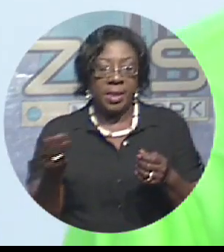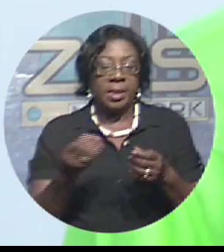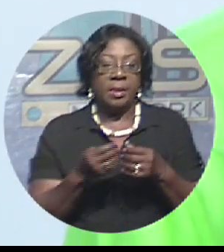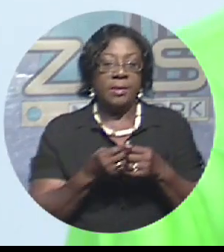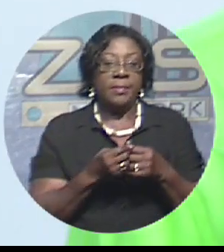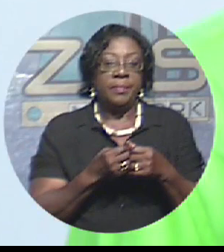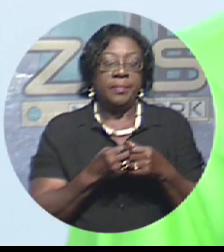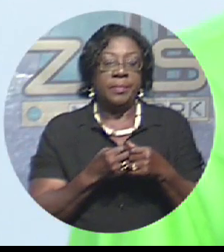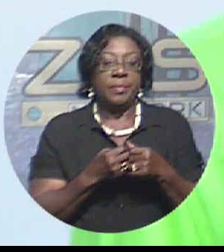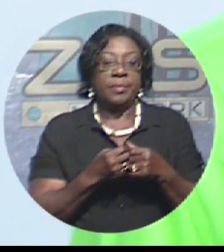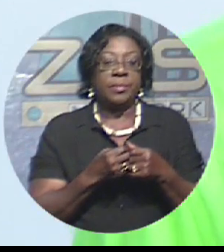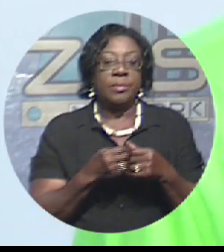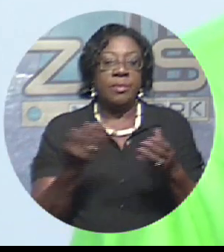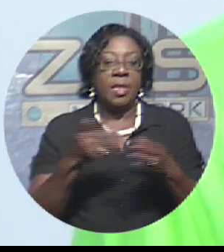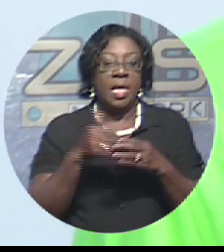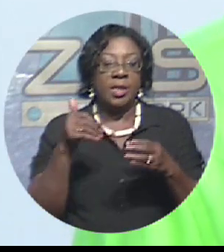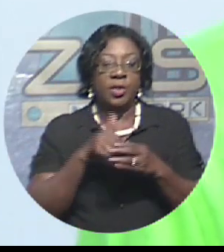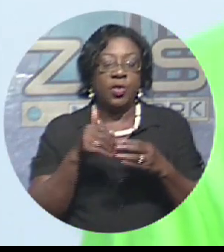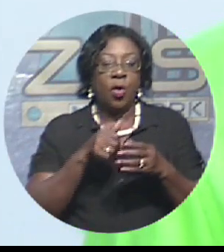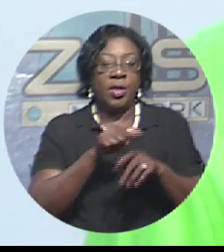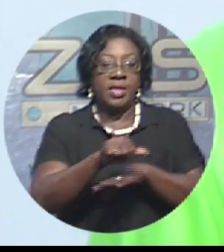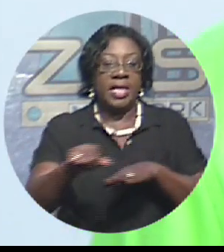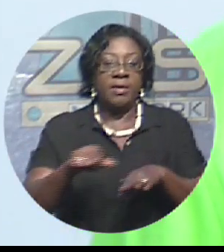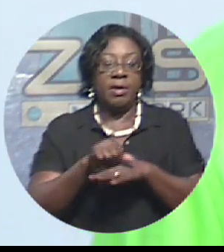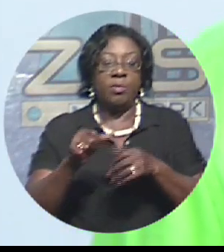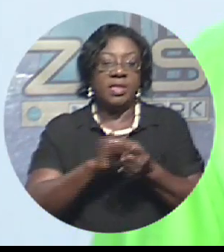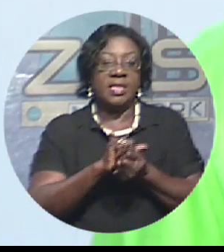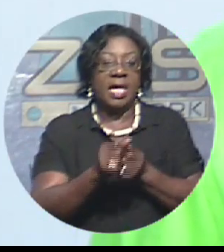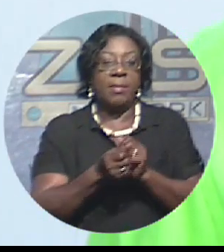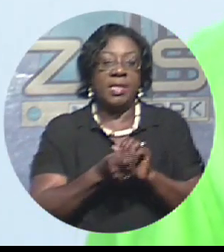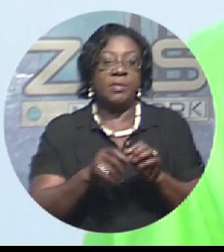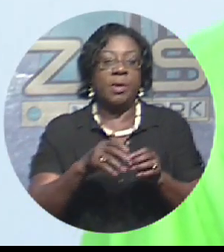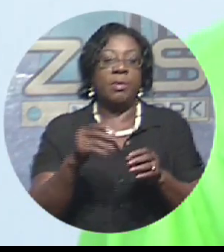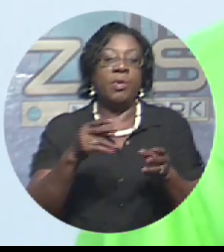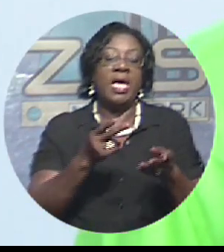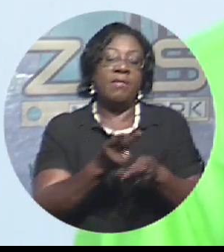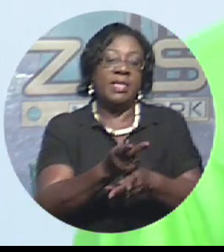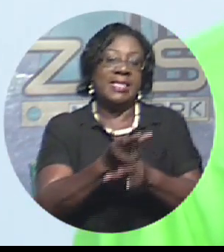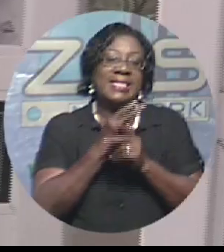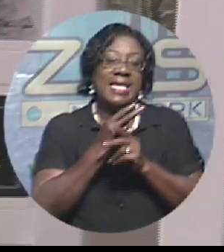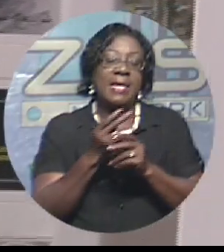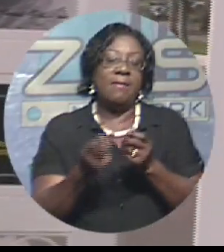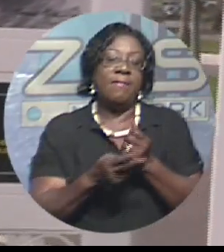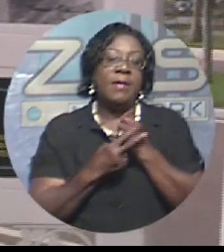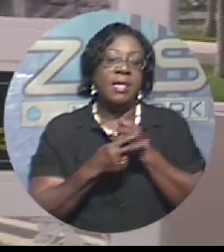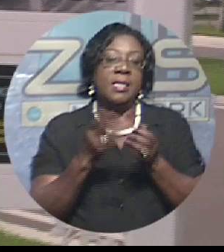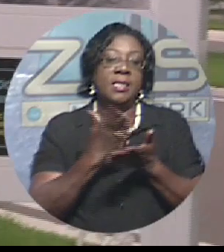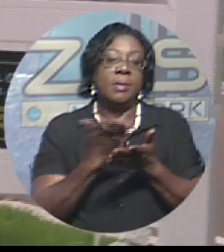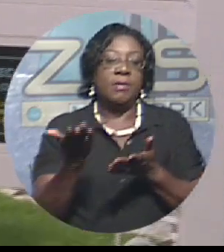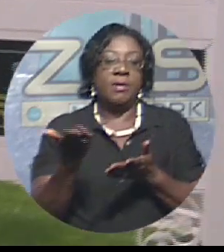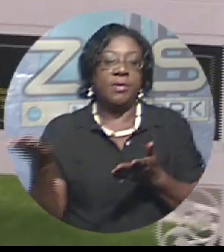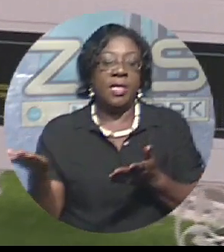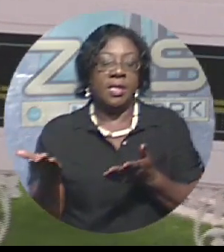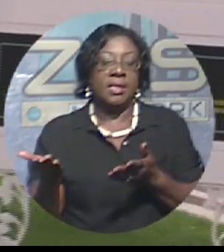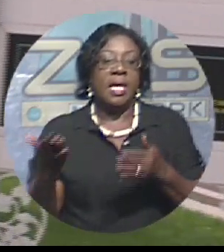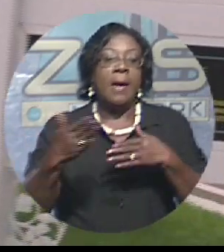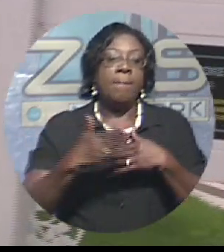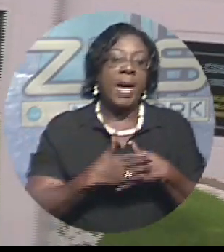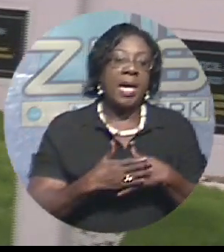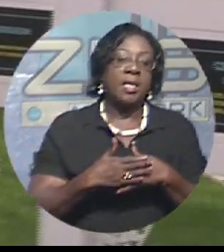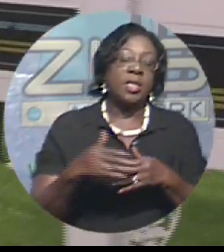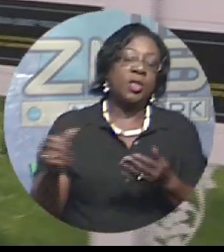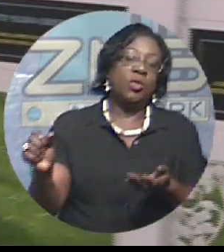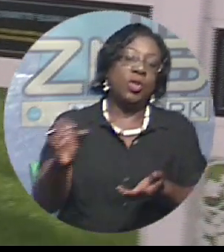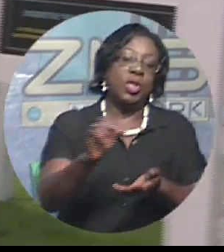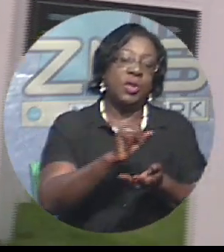Catalino storage site was damaged, but we were able to salvage a lot of them. Back to the entrance at the Queen Elizabeth Sports Center